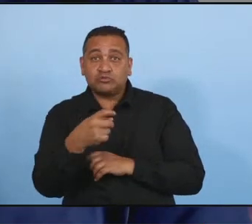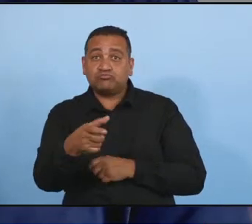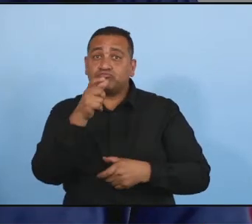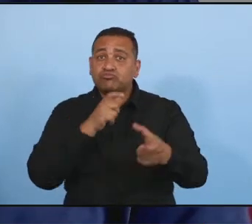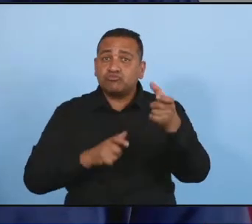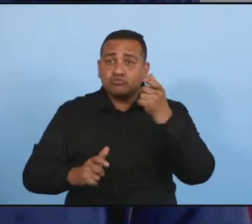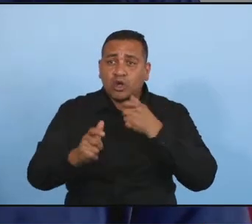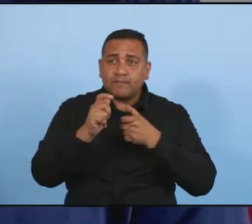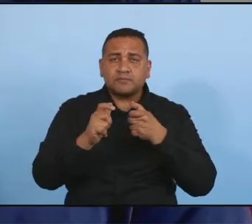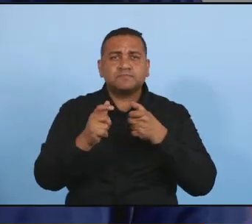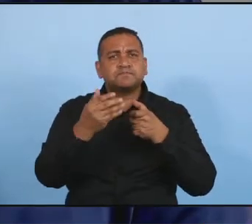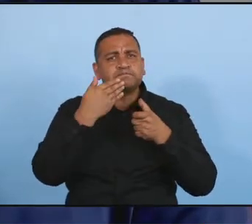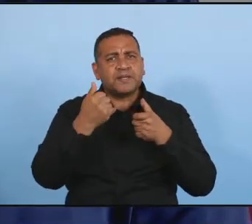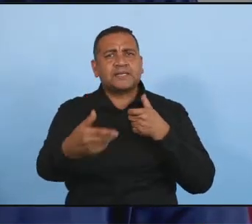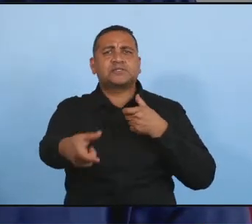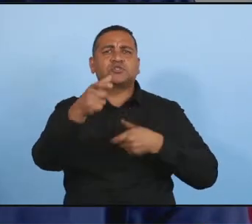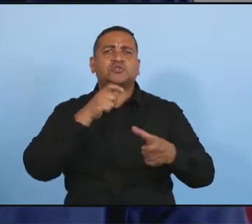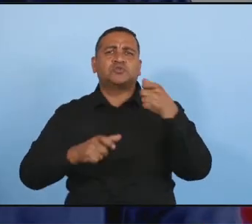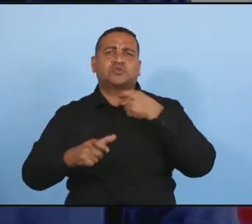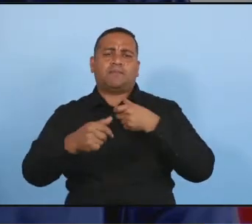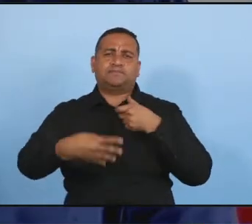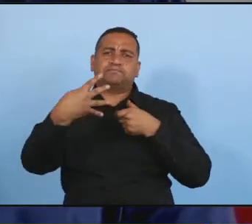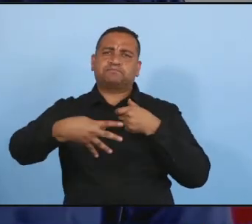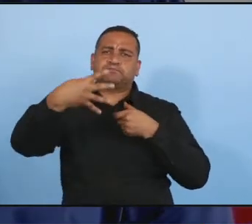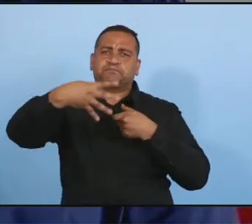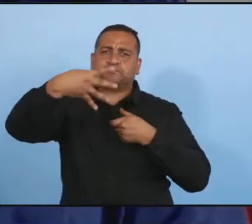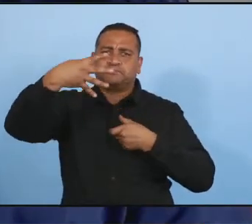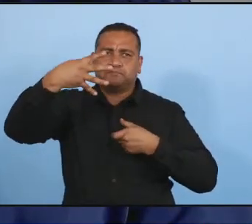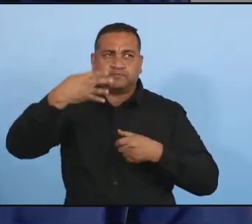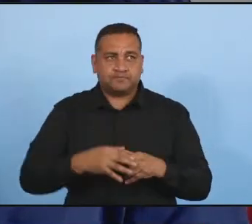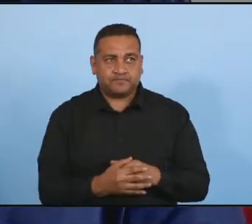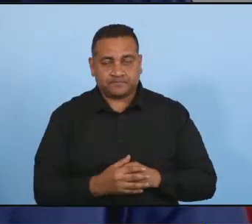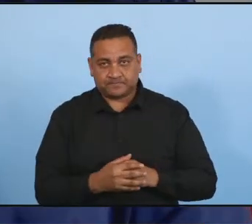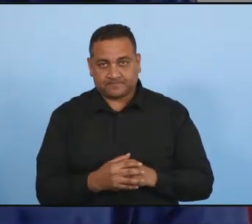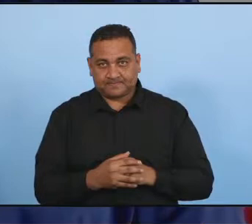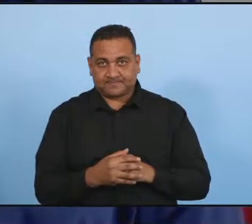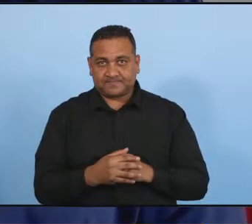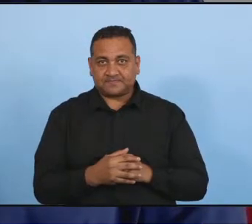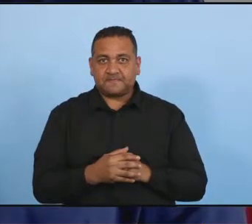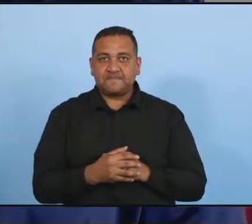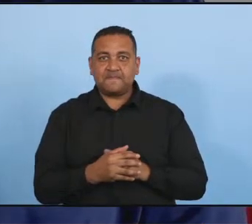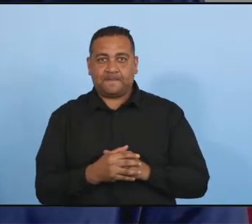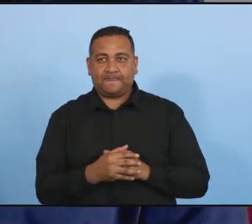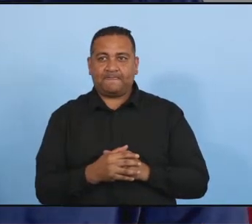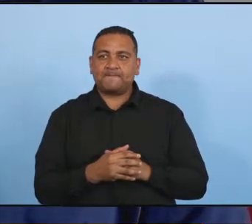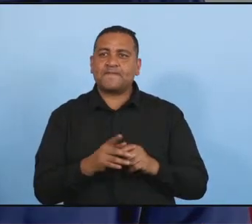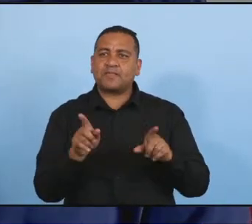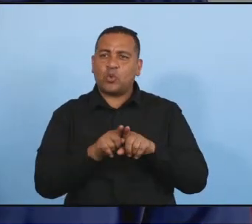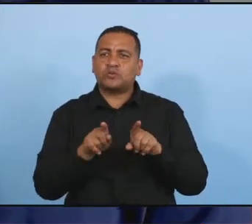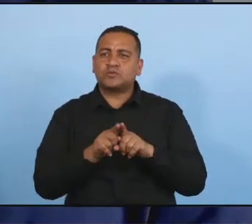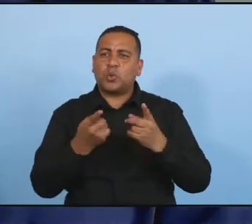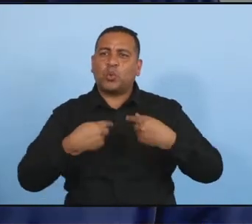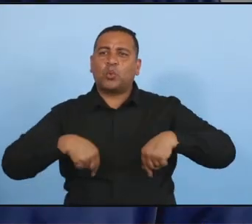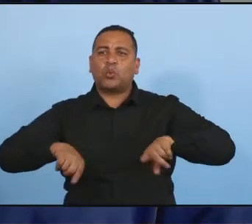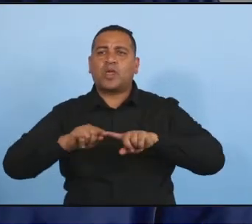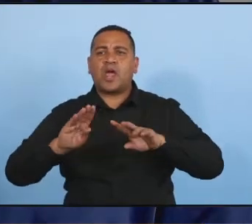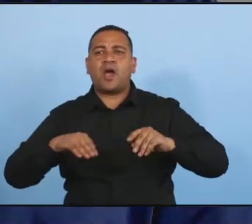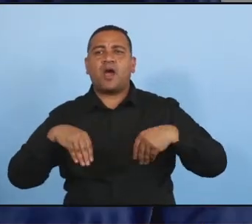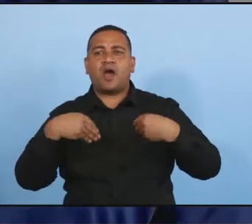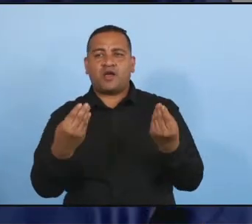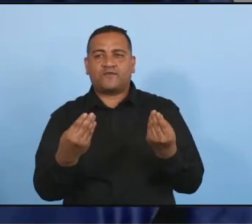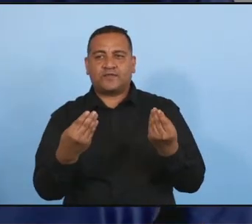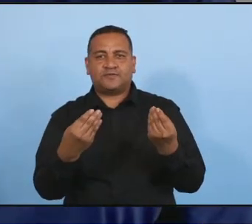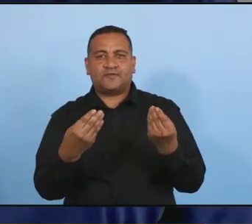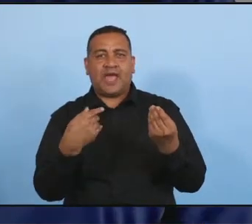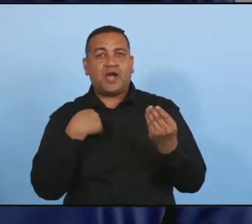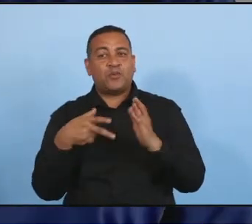it through to us, of course, which is super important, and we'll gladly put it through to our guests as well, which is what